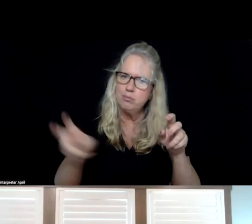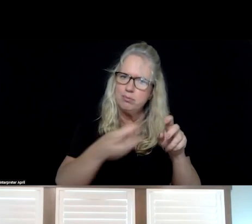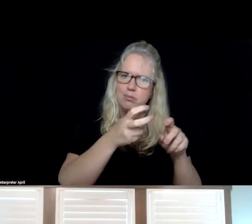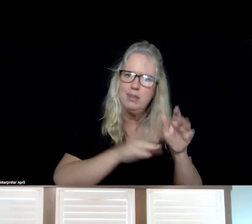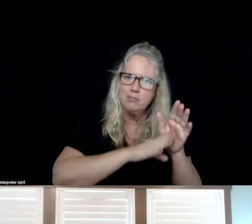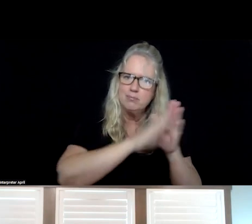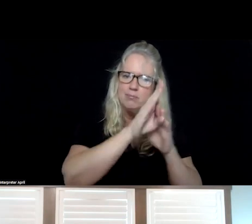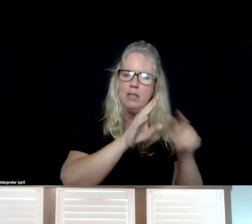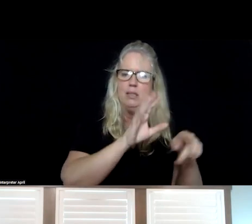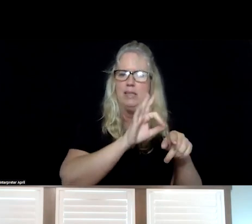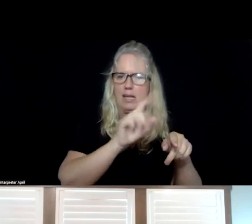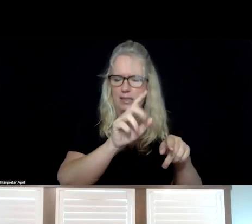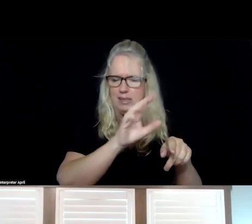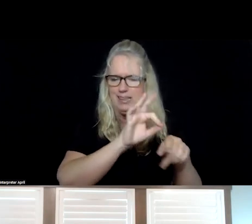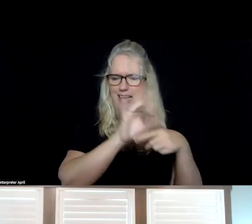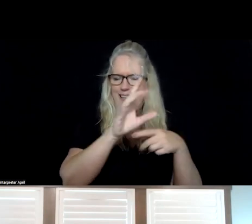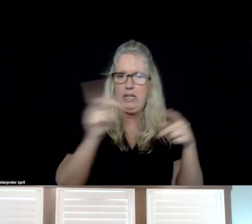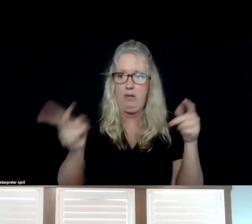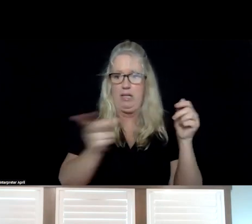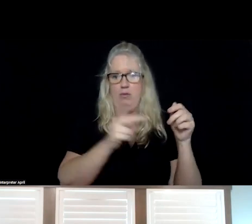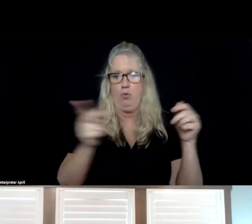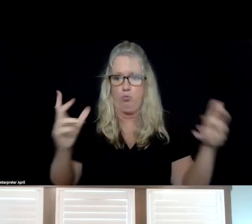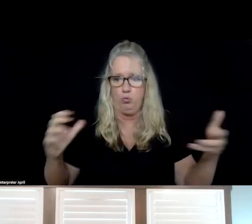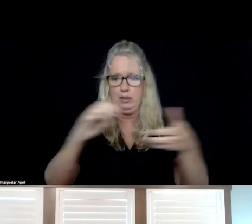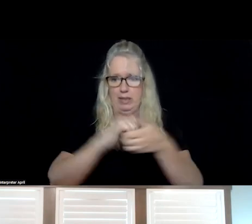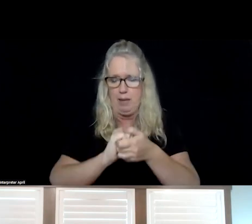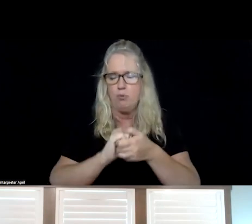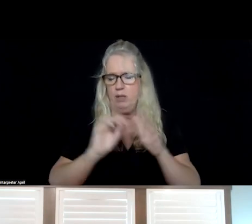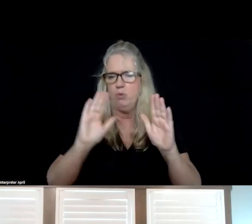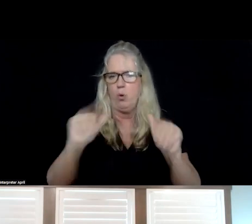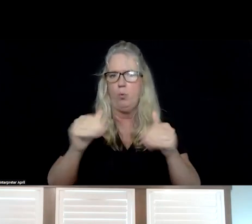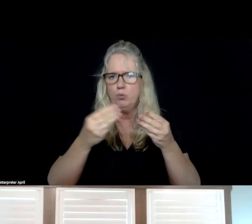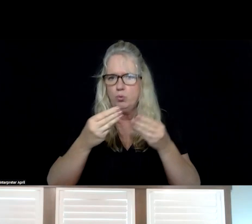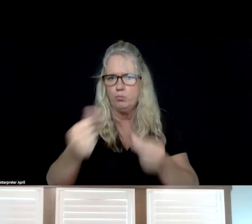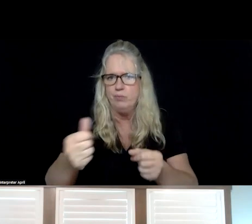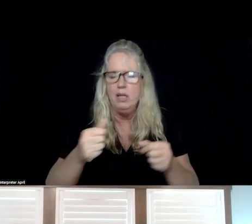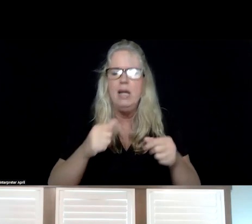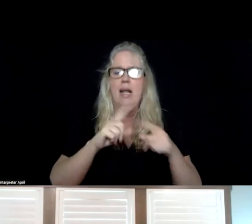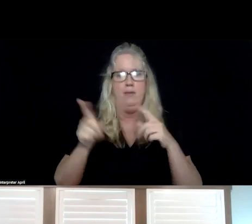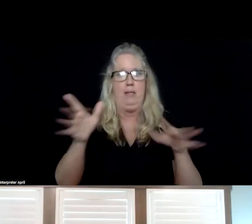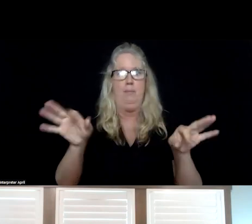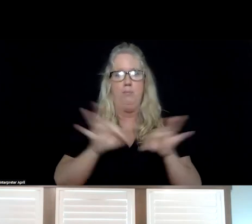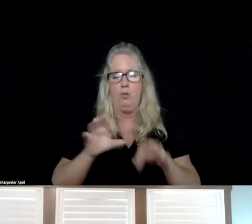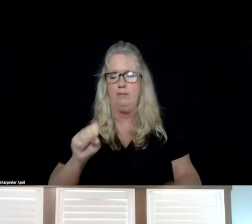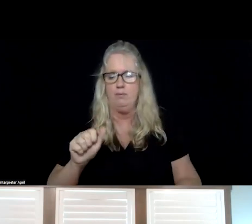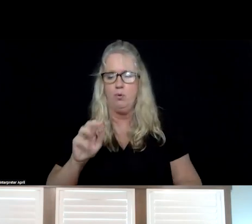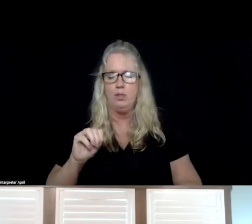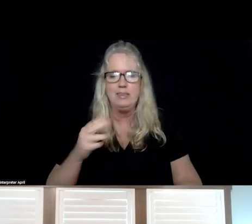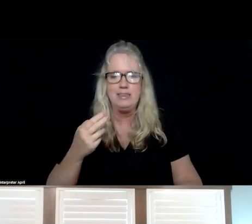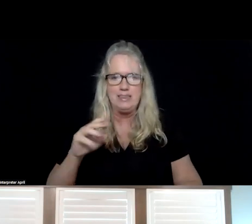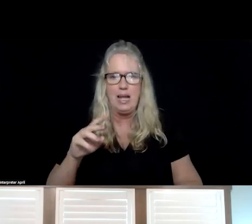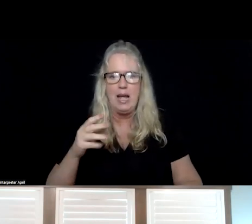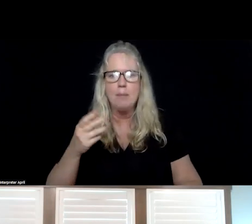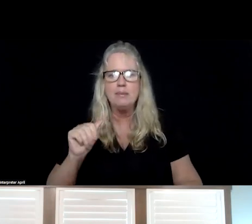and 911 begin collaborating. This is important to SAMHSA. In fact, I wanted to mention that they